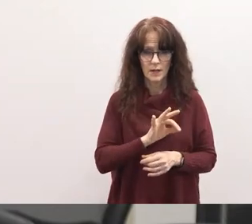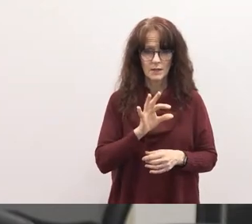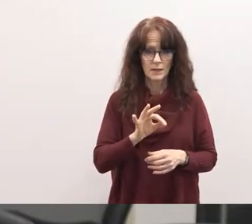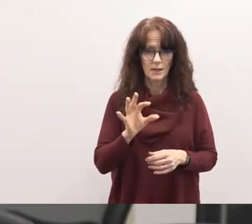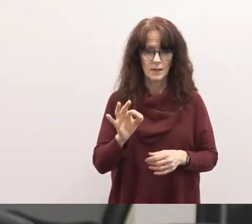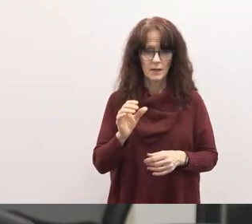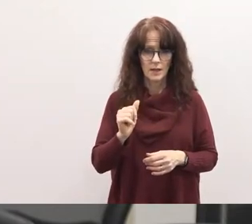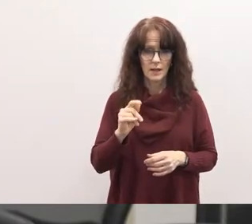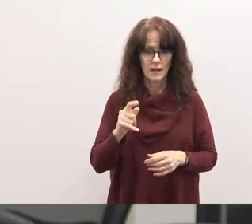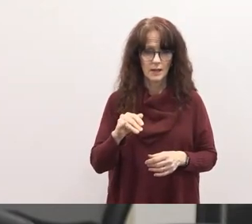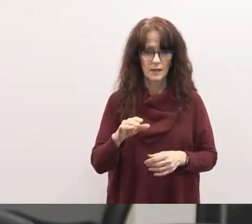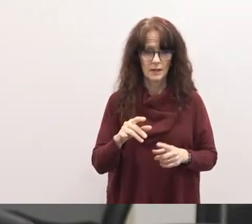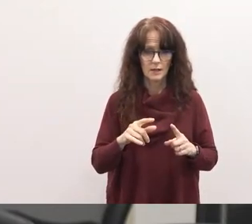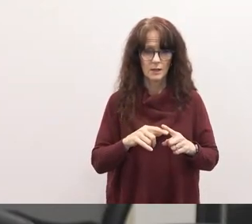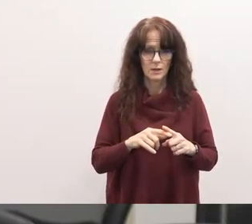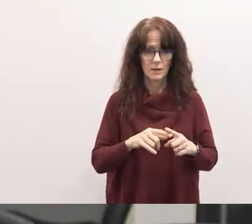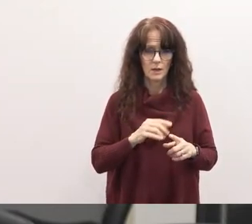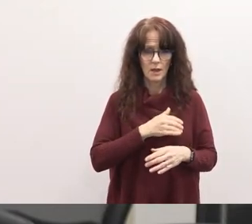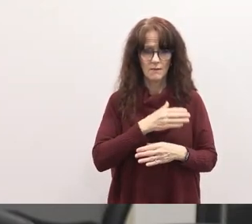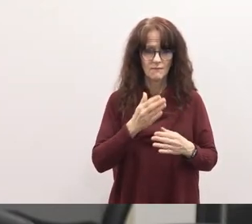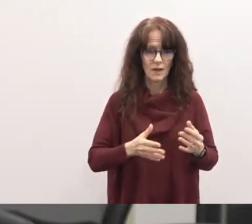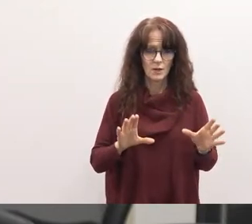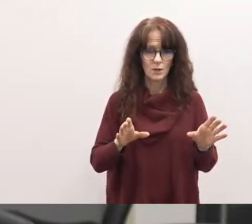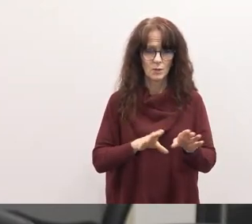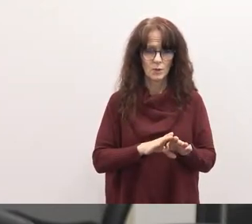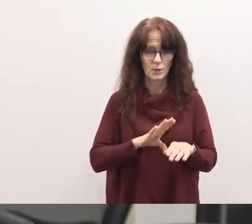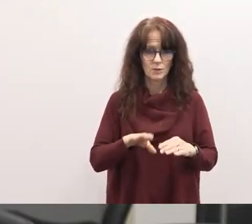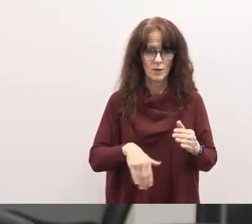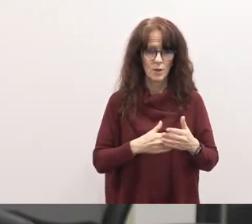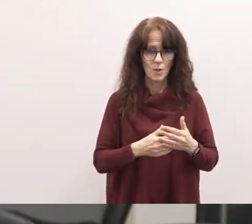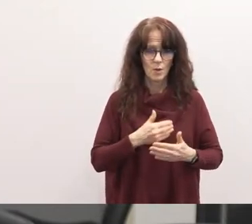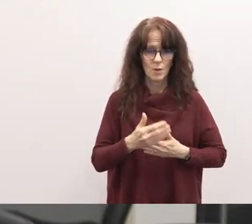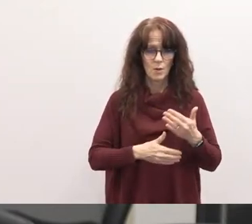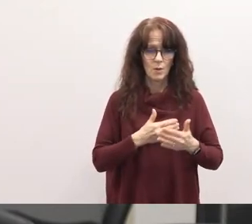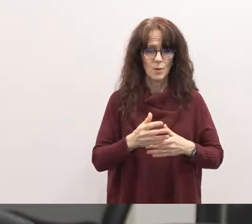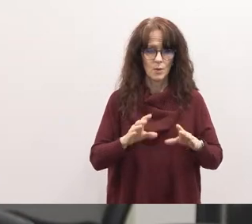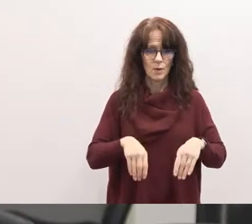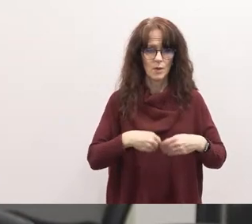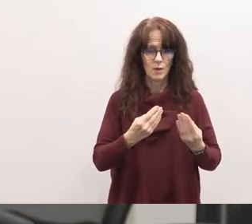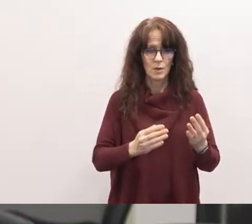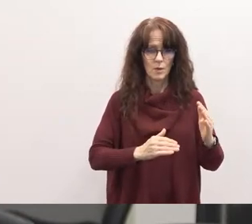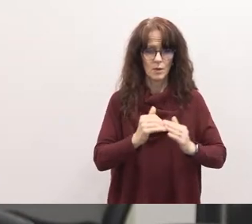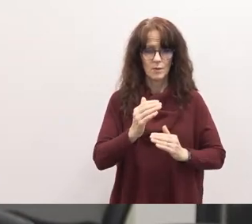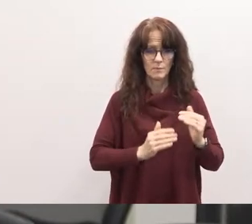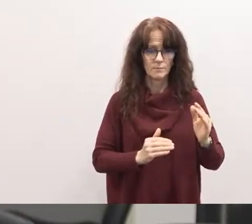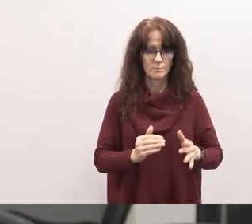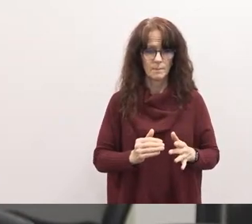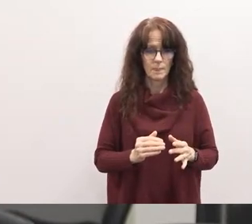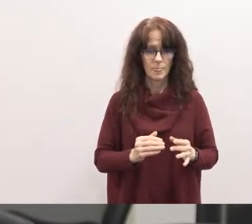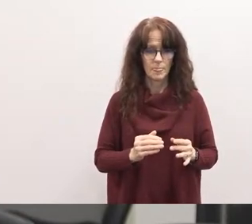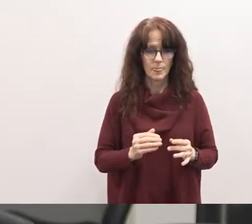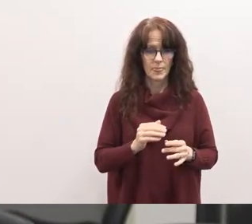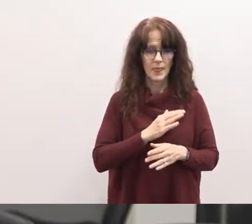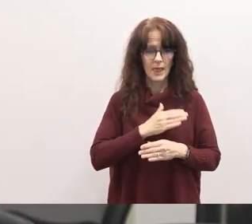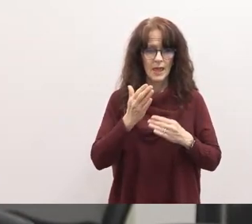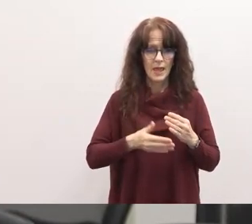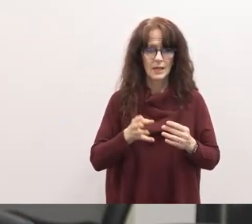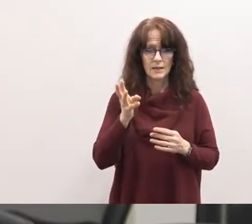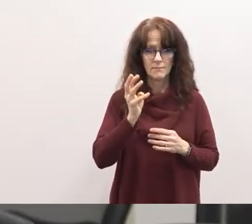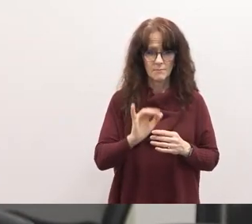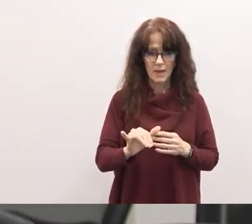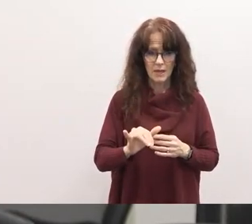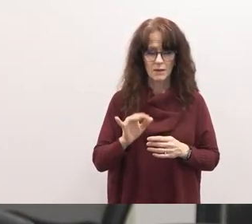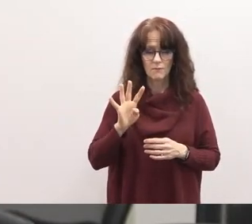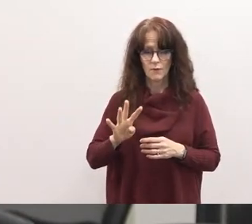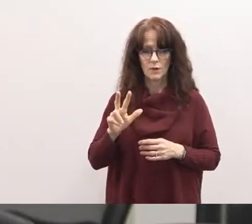999 Atlantic, we're looking at coming to a final close on the entirety of the process and turning over the building no later than end of May. And then